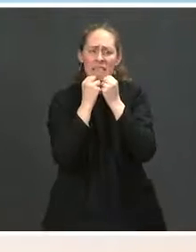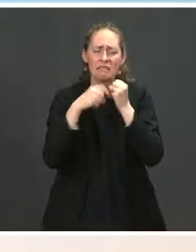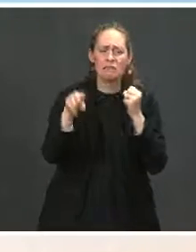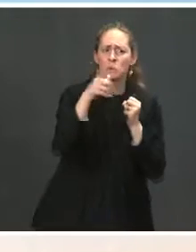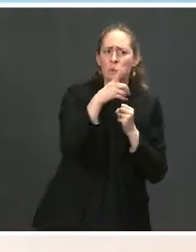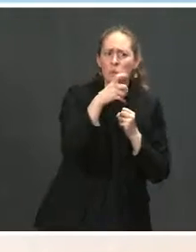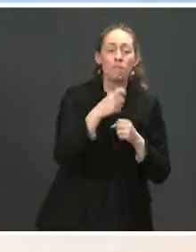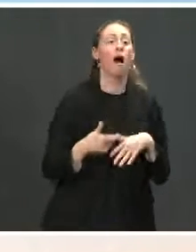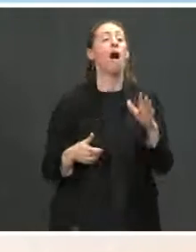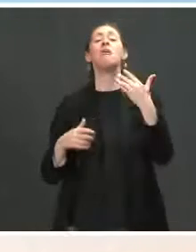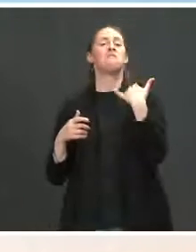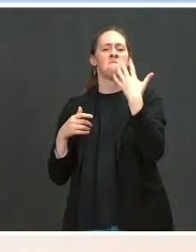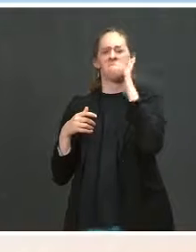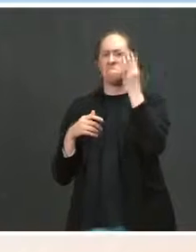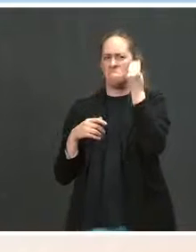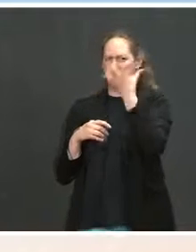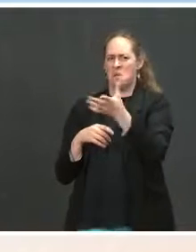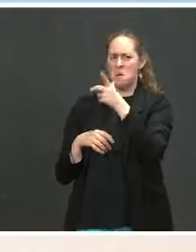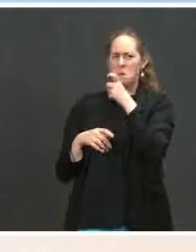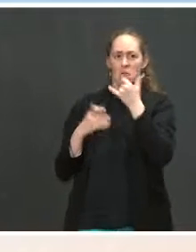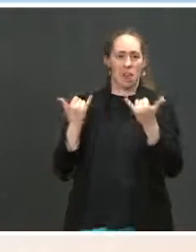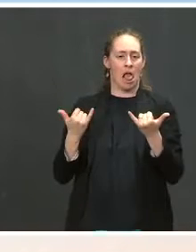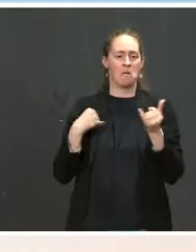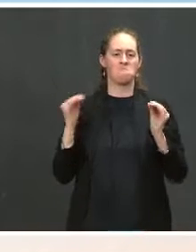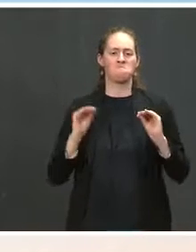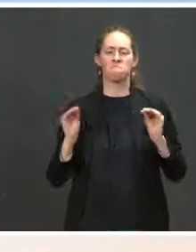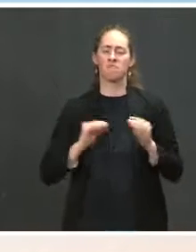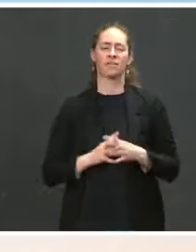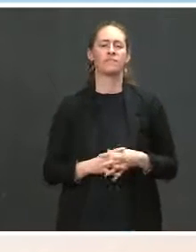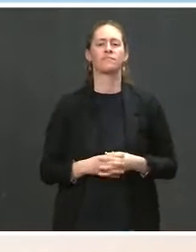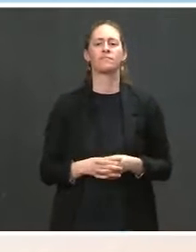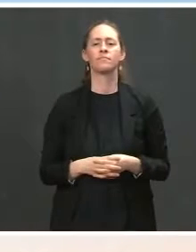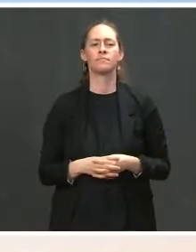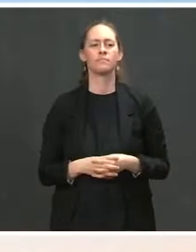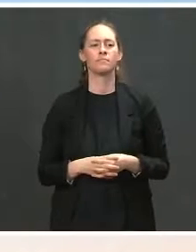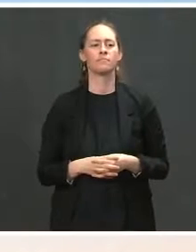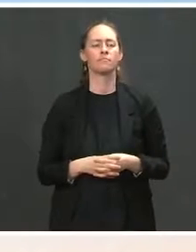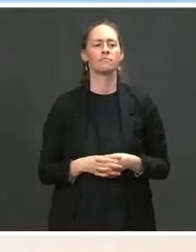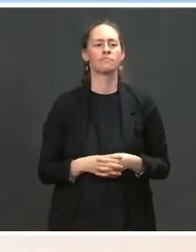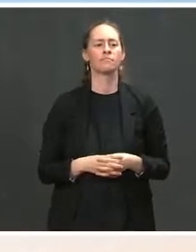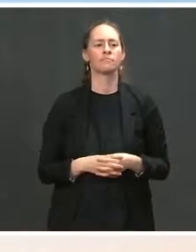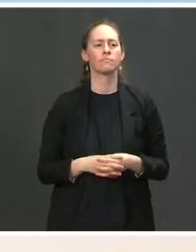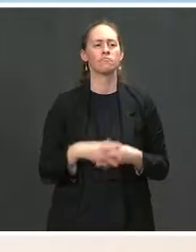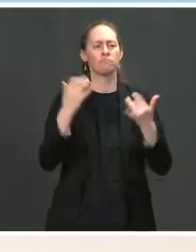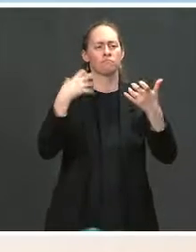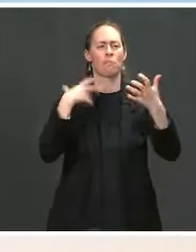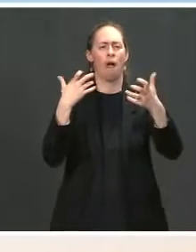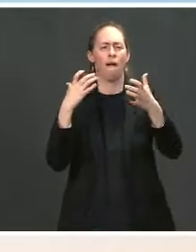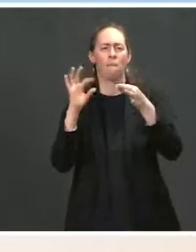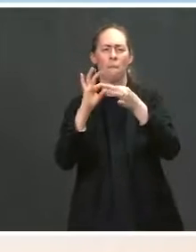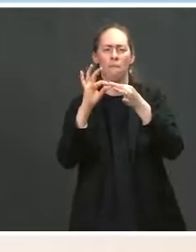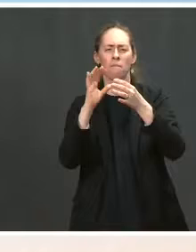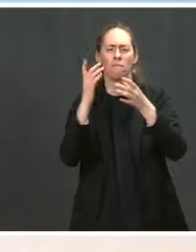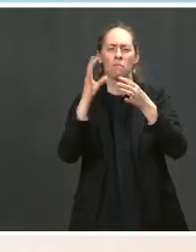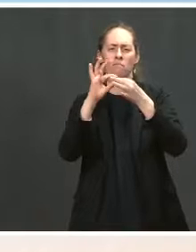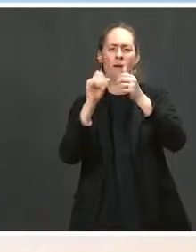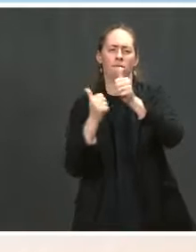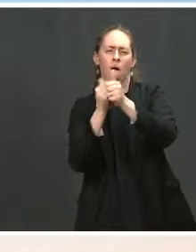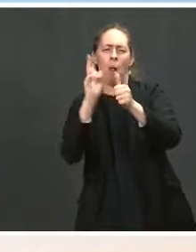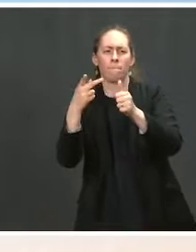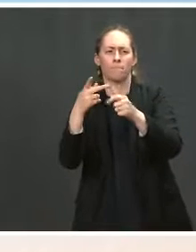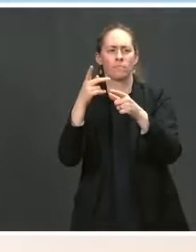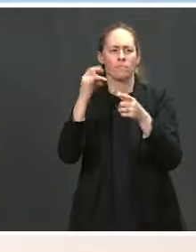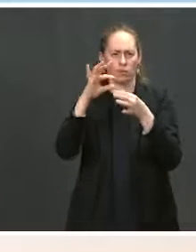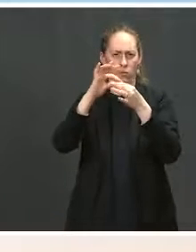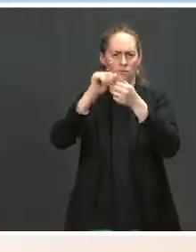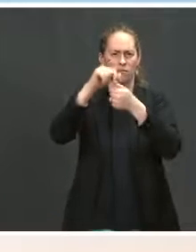report to you. Yep. Sure. Hi, Isaac. Hi. So just to follow up a little bit more on the Vice President's meeting about the Northern Triangle, can you just